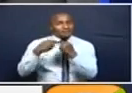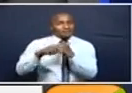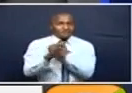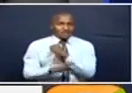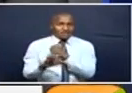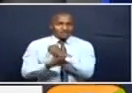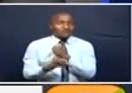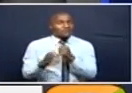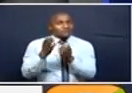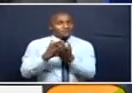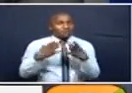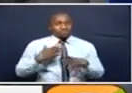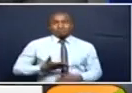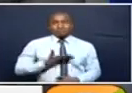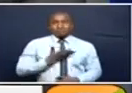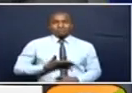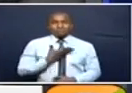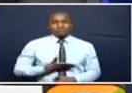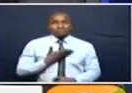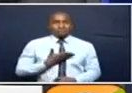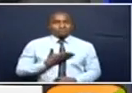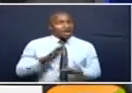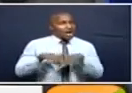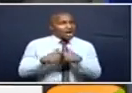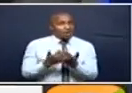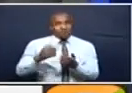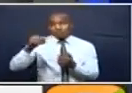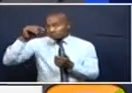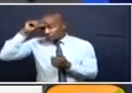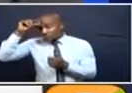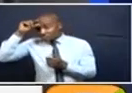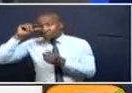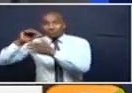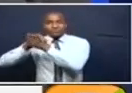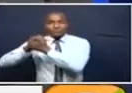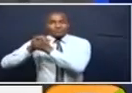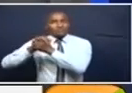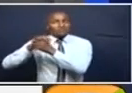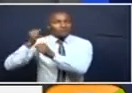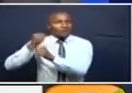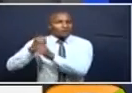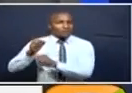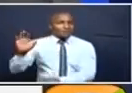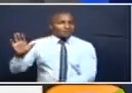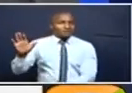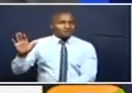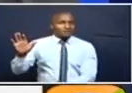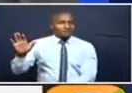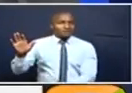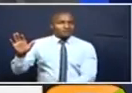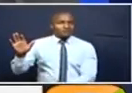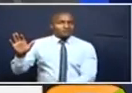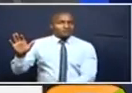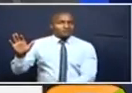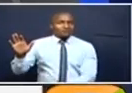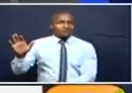are agitated and displeased by the manner in which Jubilee has delivered on some promises that right. they made in 2013. I think also that the